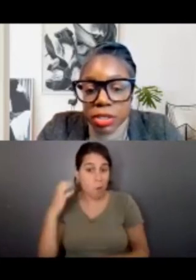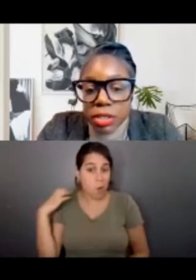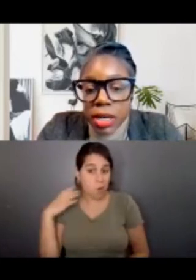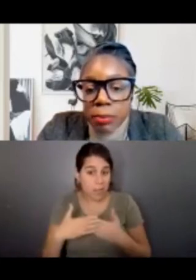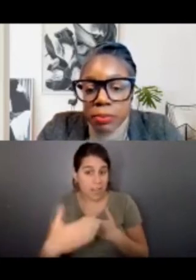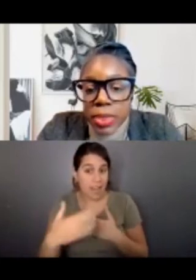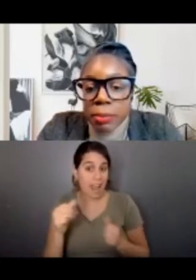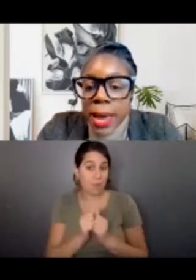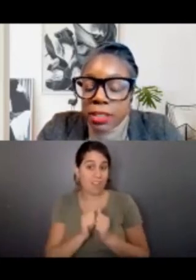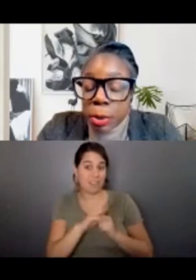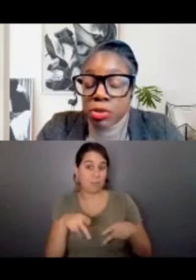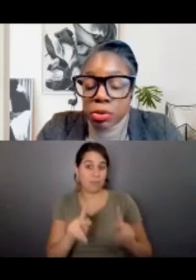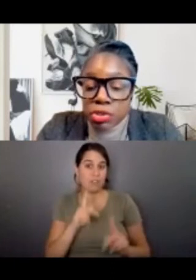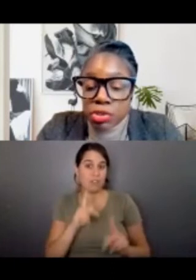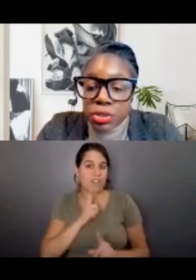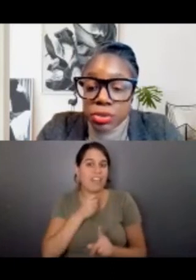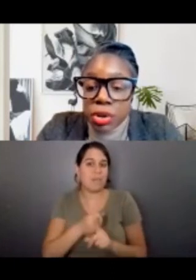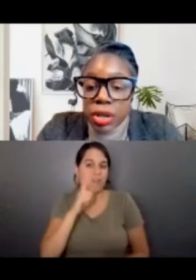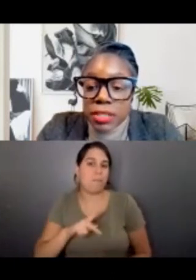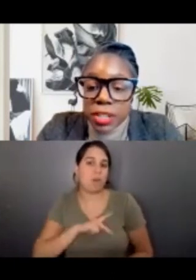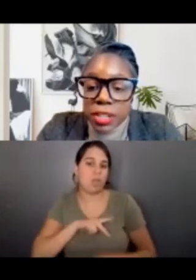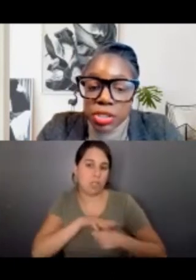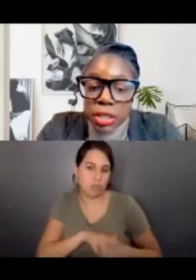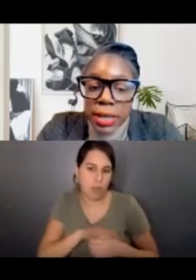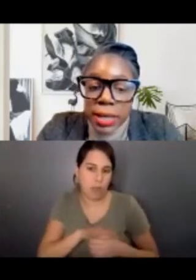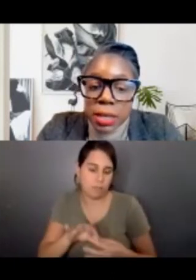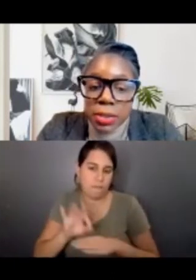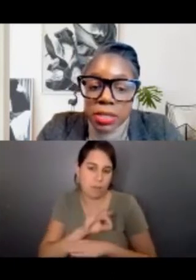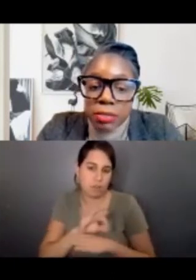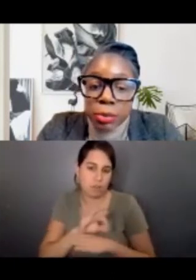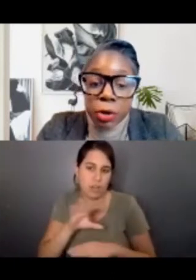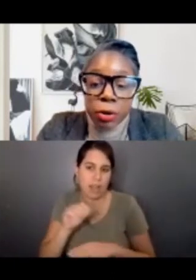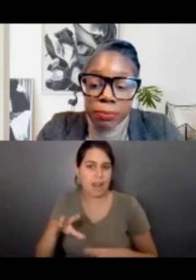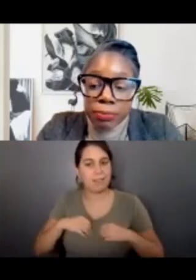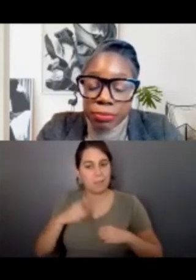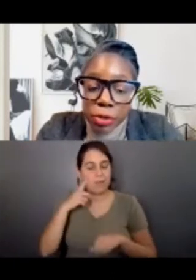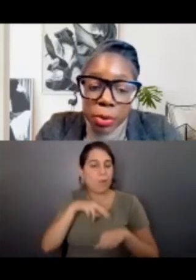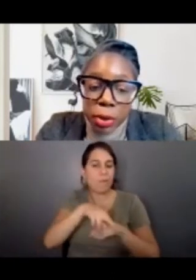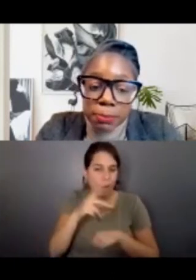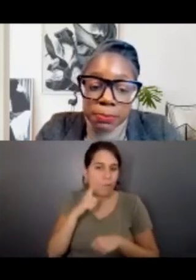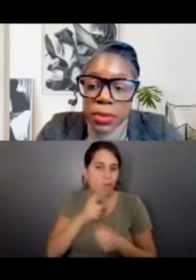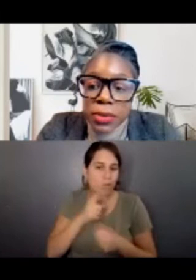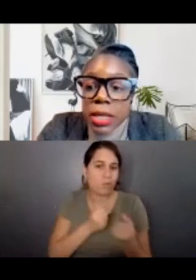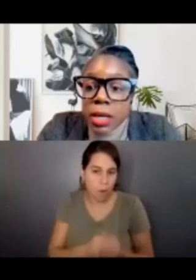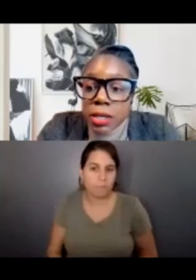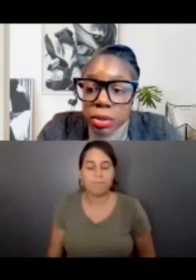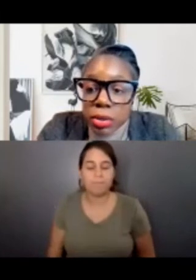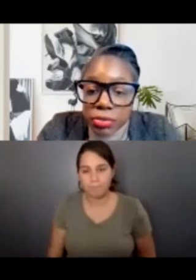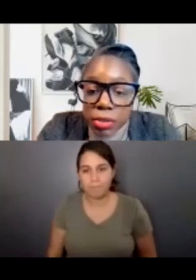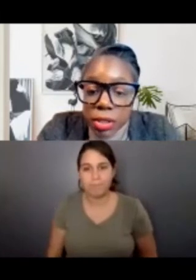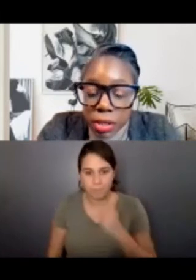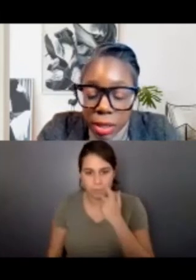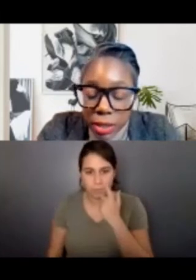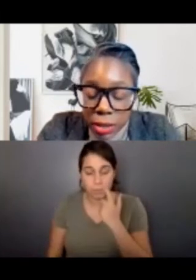permission, the impact of personal stressors on his functioning and acceptance of a referral for support. And so